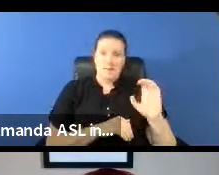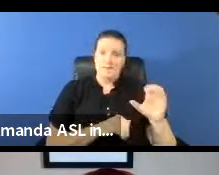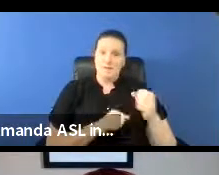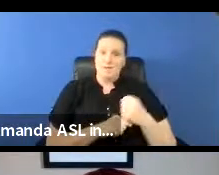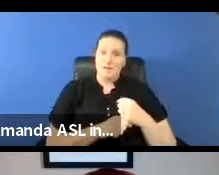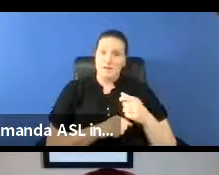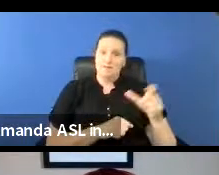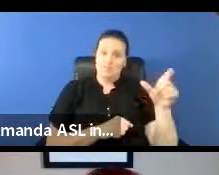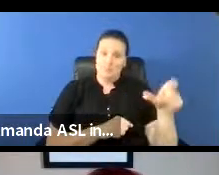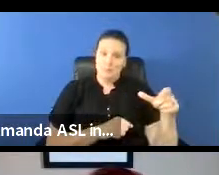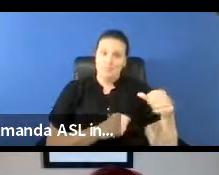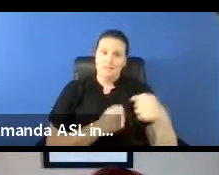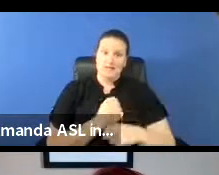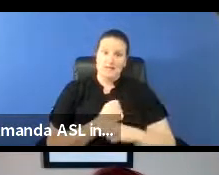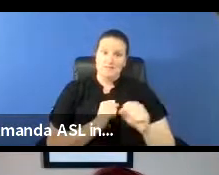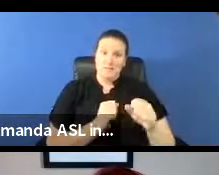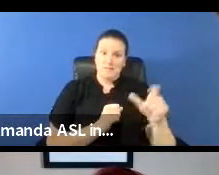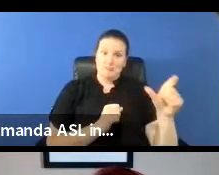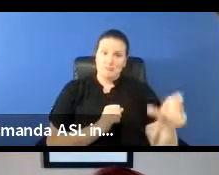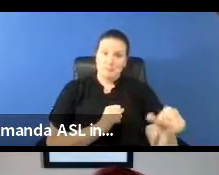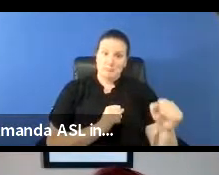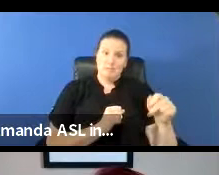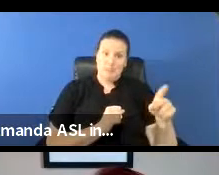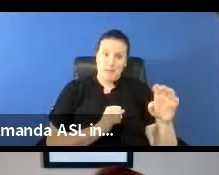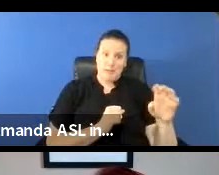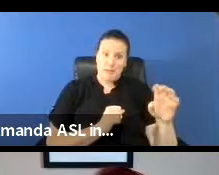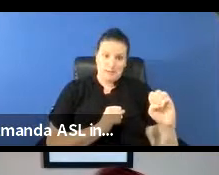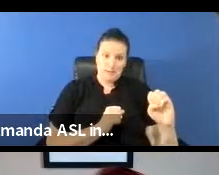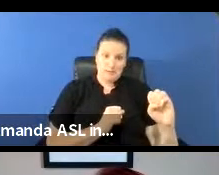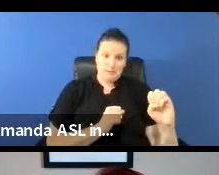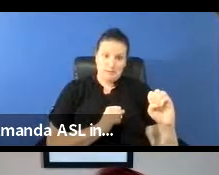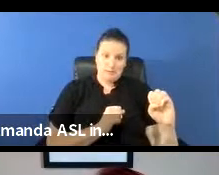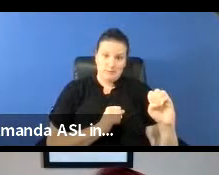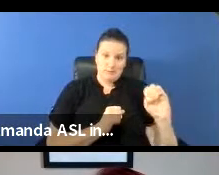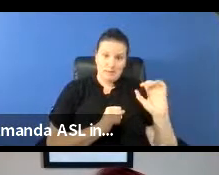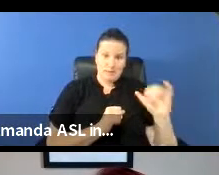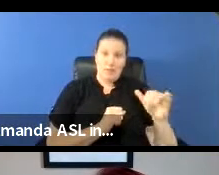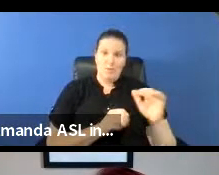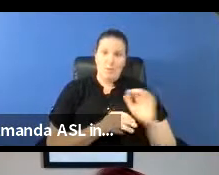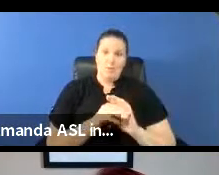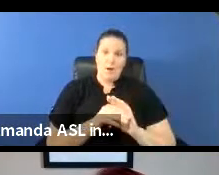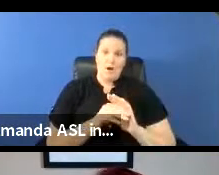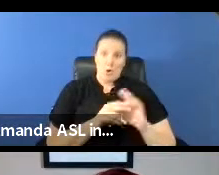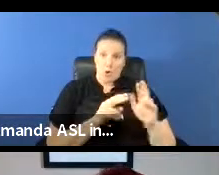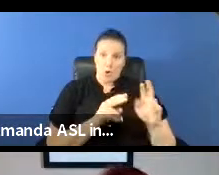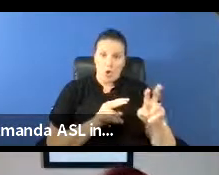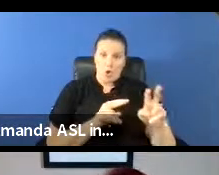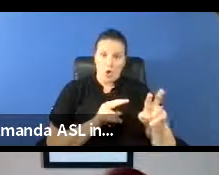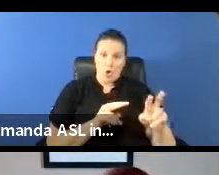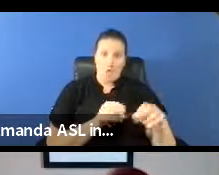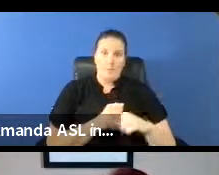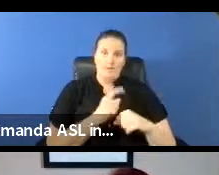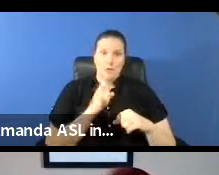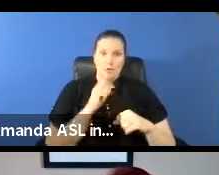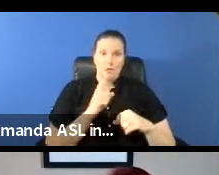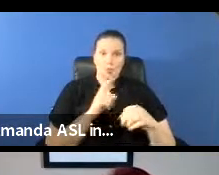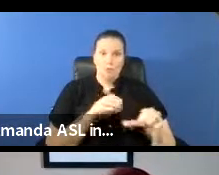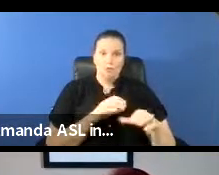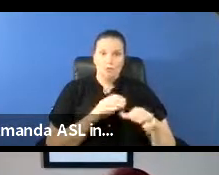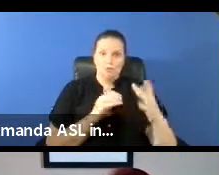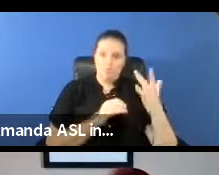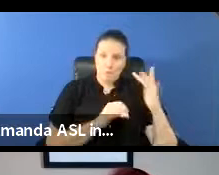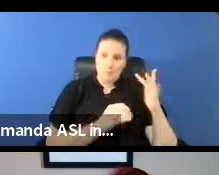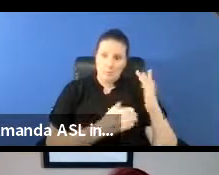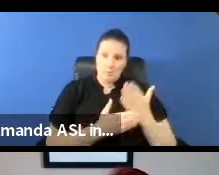safety shoulders. So there's a lot of things that we're going to model and look at and make sure we are doing the smart